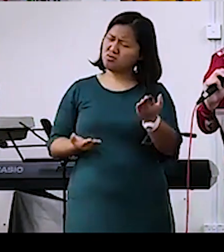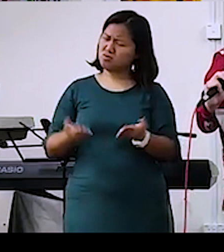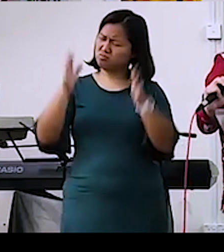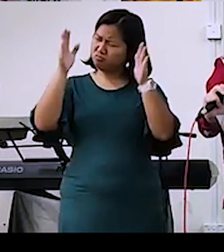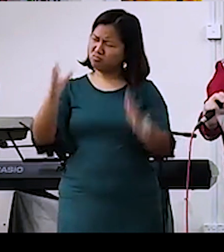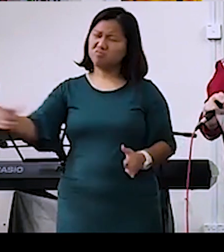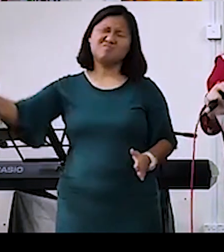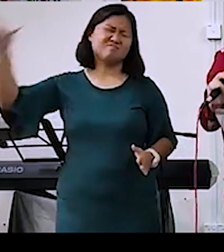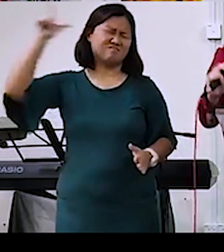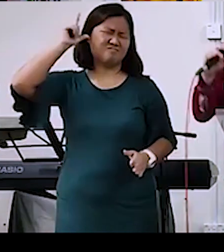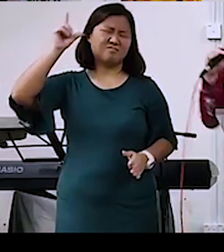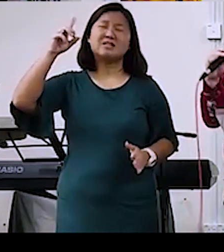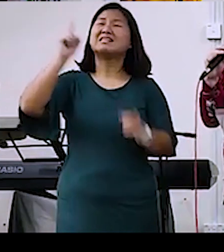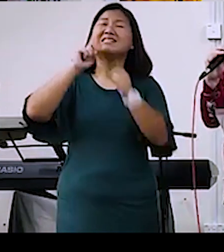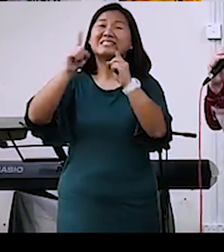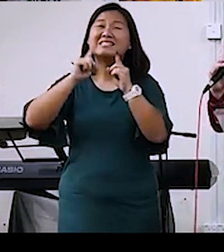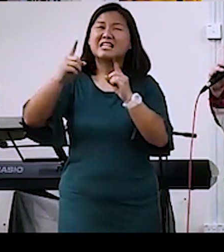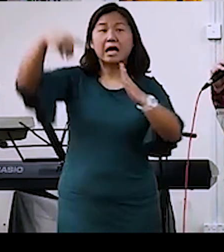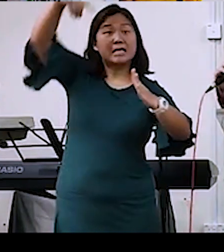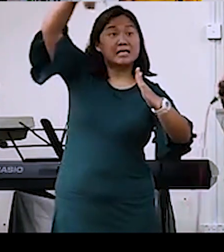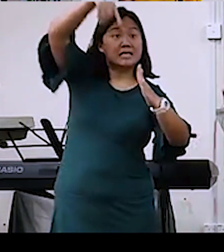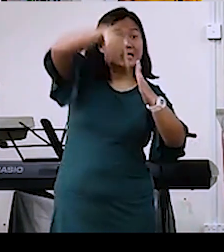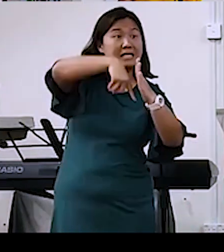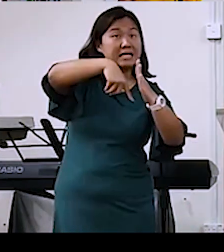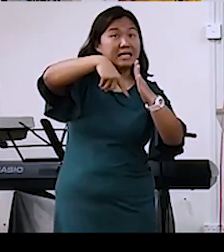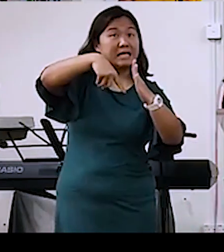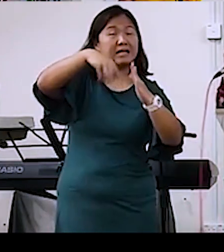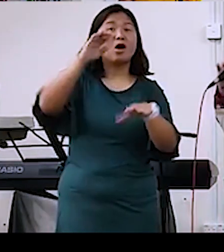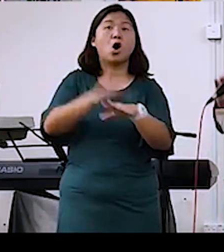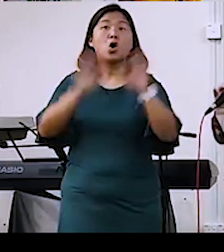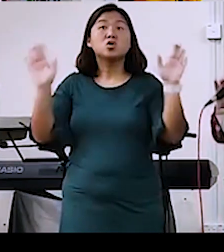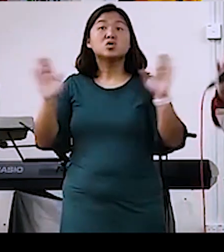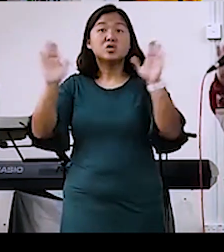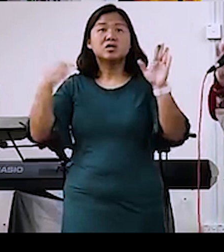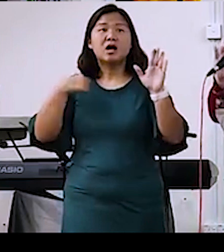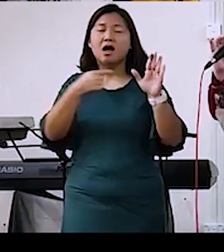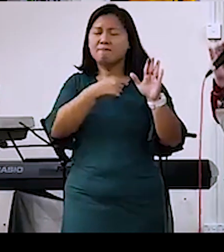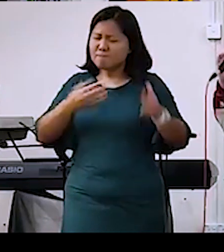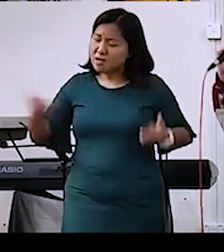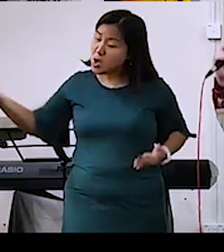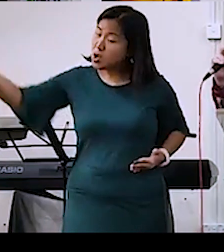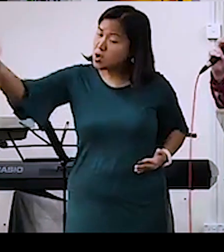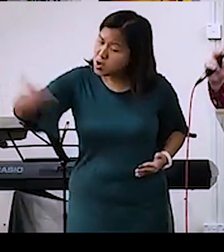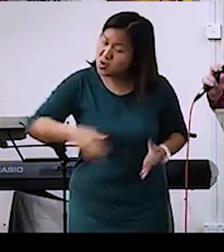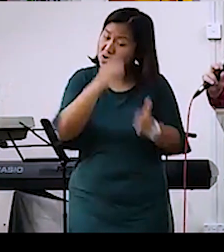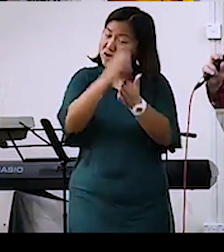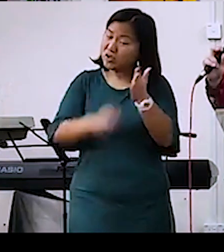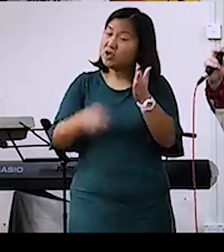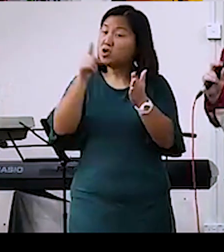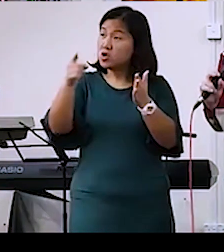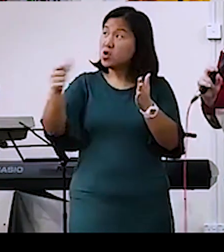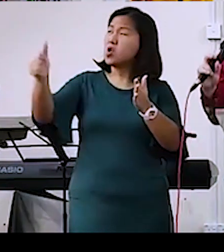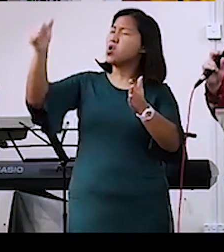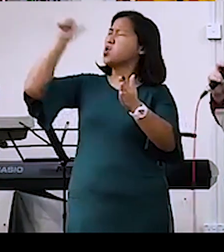to me, Lord, deeper. Like on Sunday, you come, I give you a kickstart. I introduced the chapter to you, but you are to go back